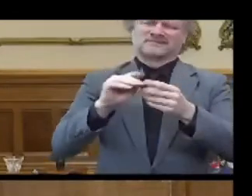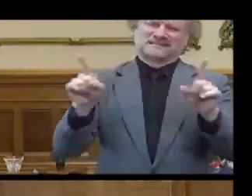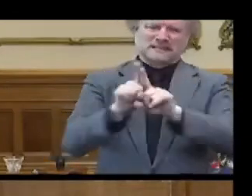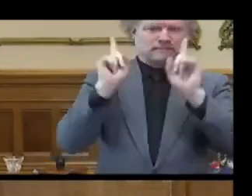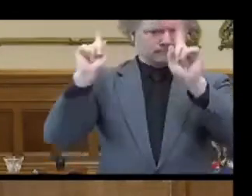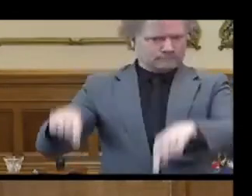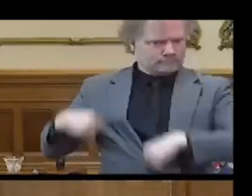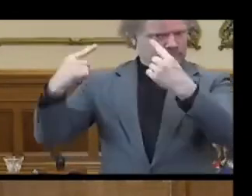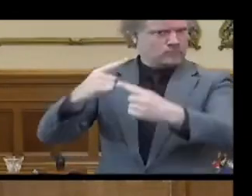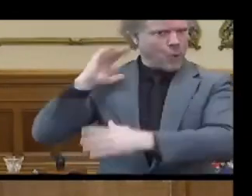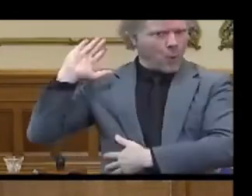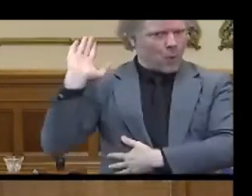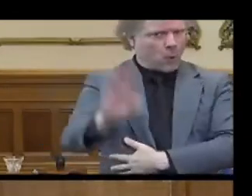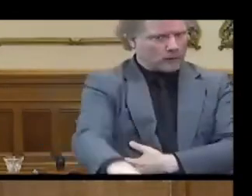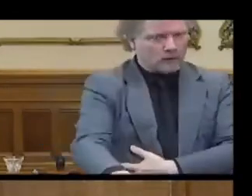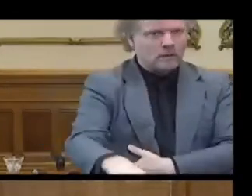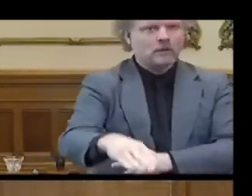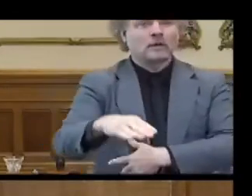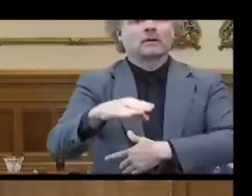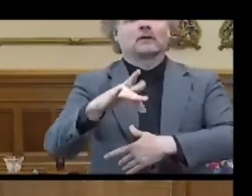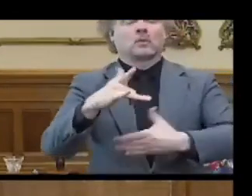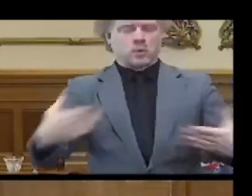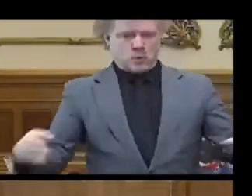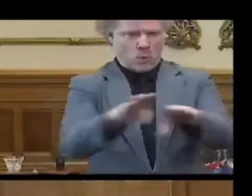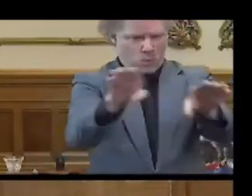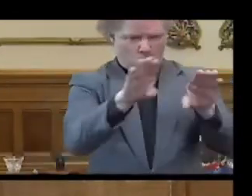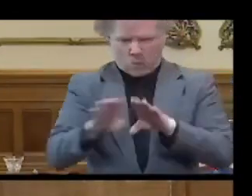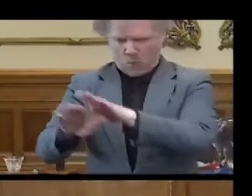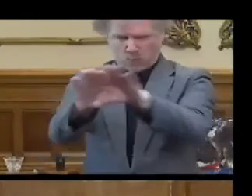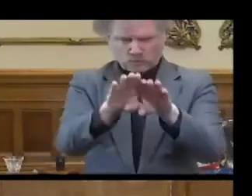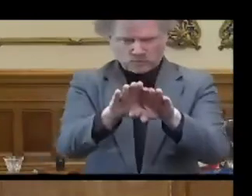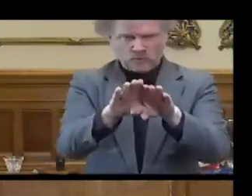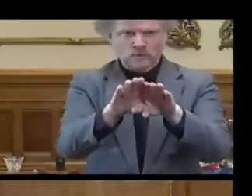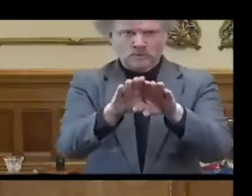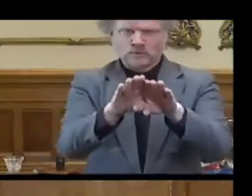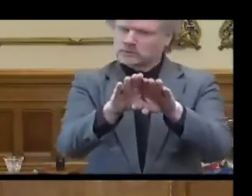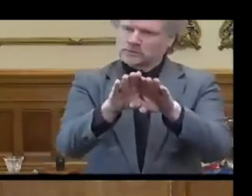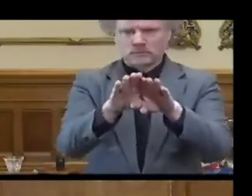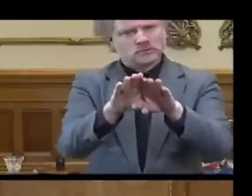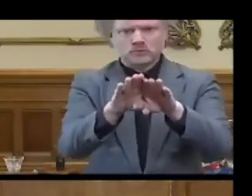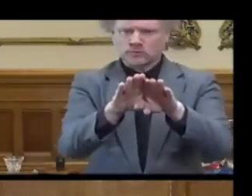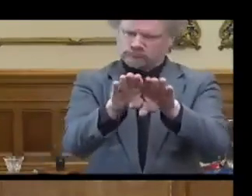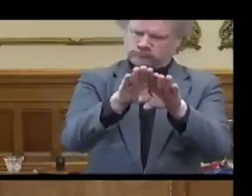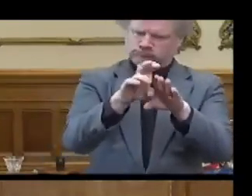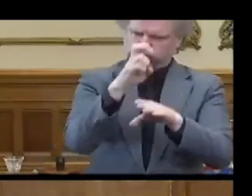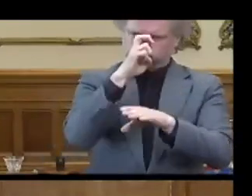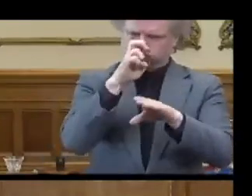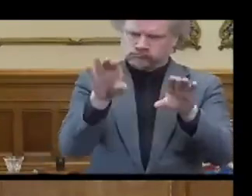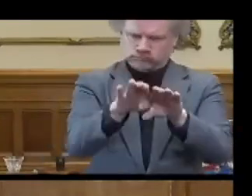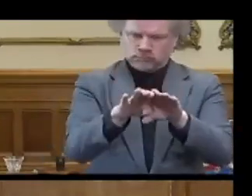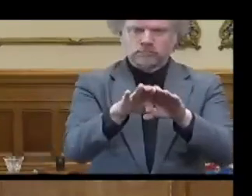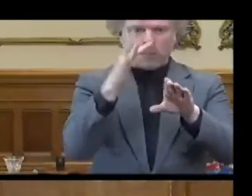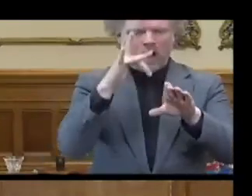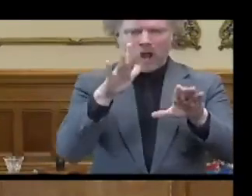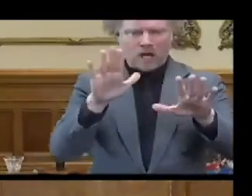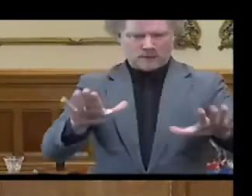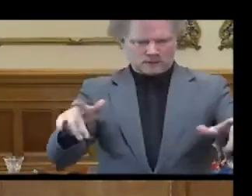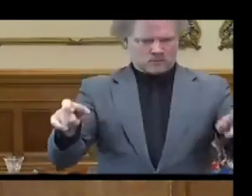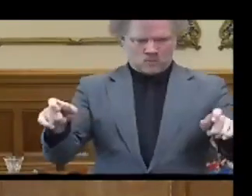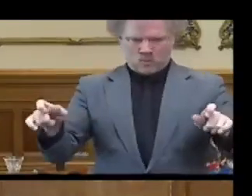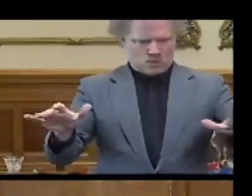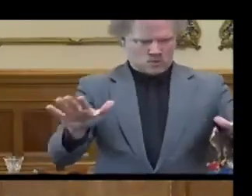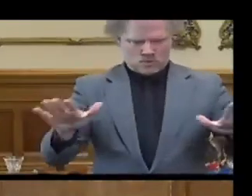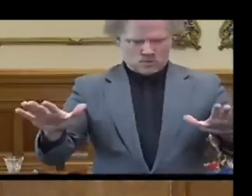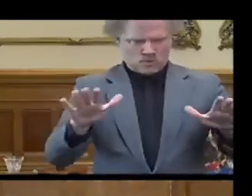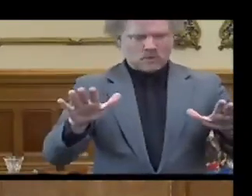way through this, that we closed down pretty tight to begin with, so that we could get things under control, so we could make